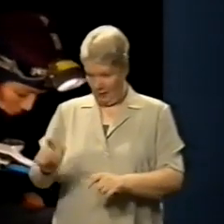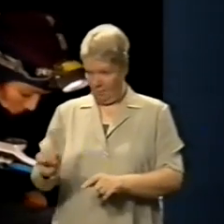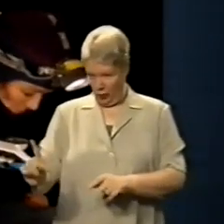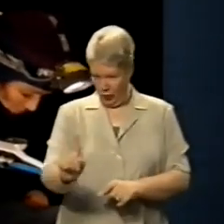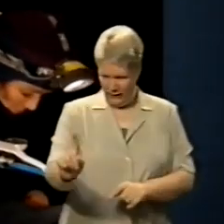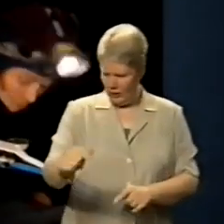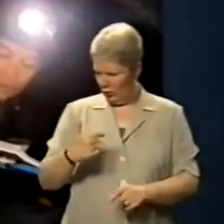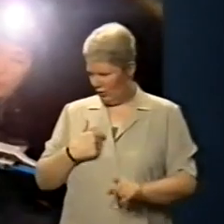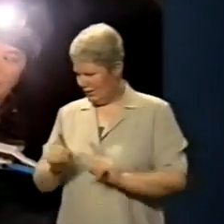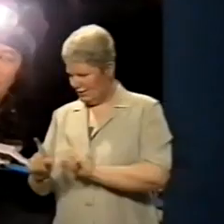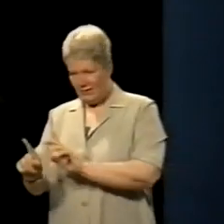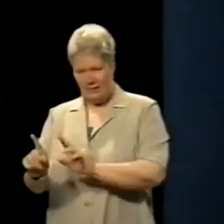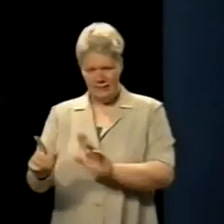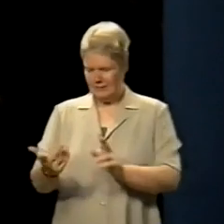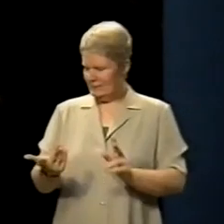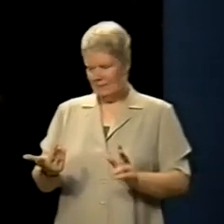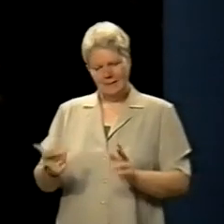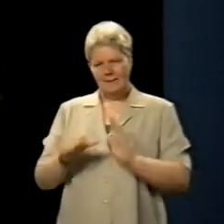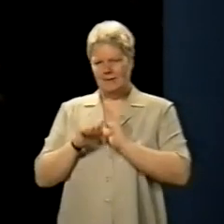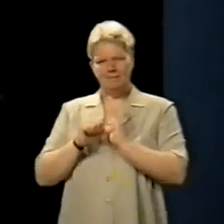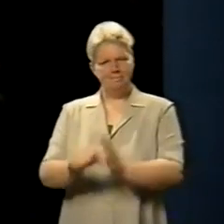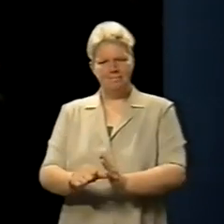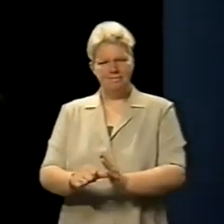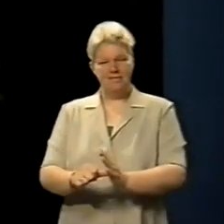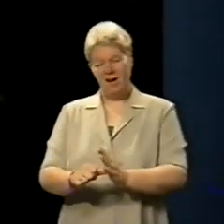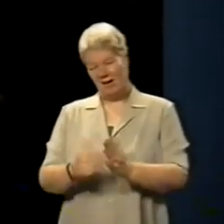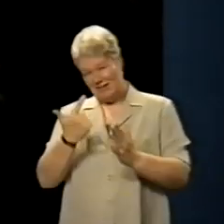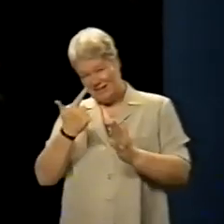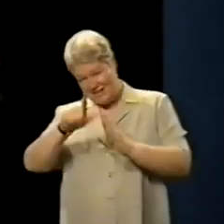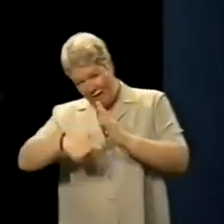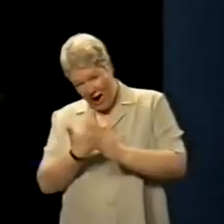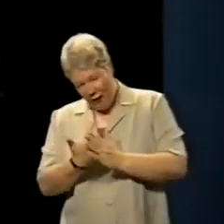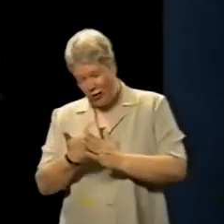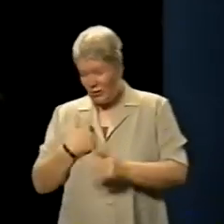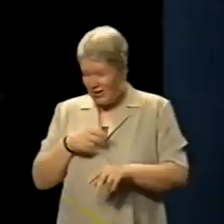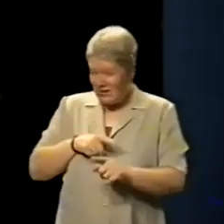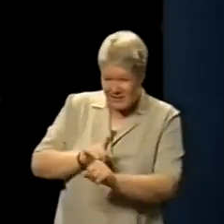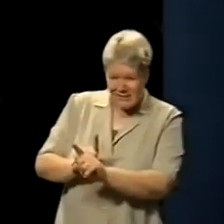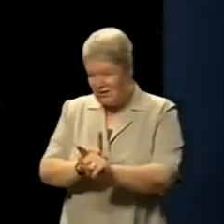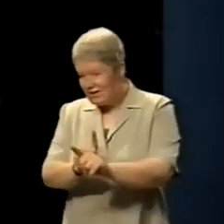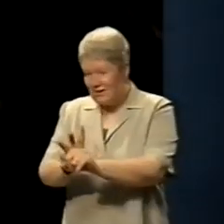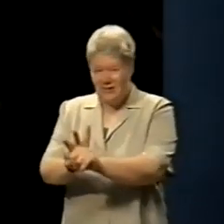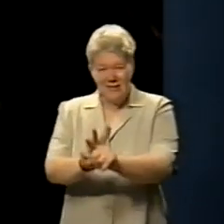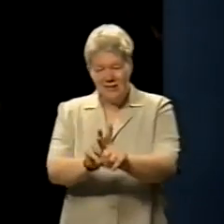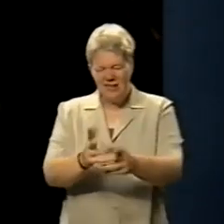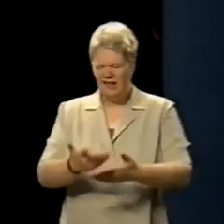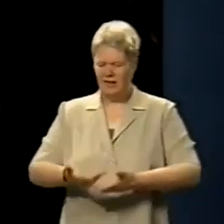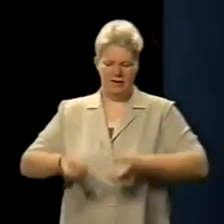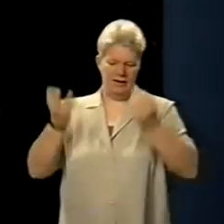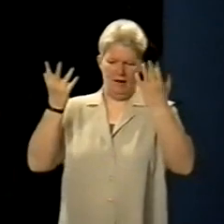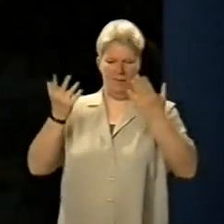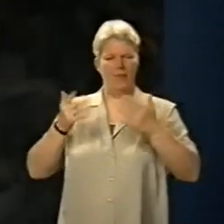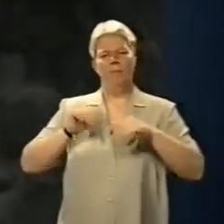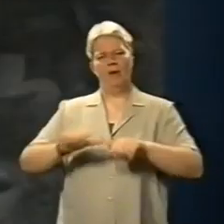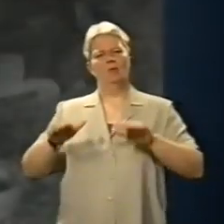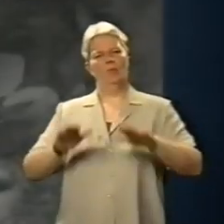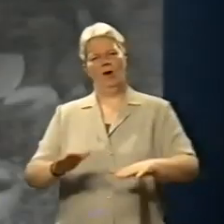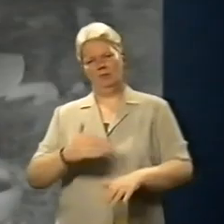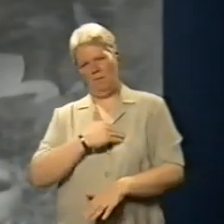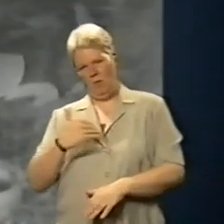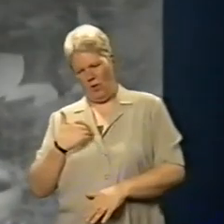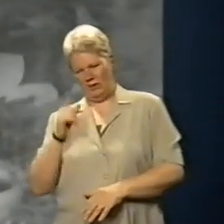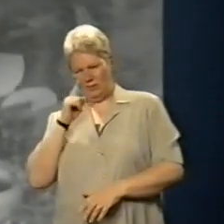He's moved further away. Finally, after seven hours, we decide to give up our search and wait until morning, in the hope that